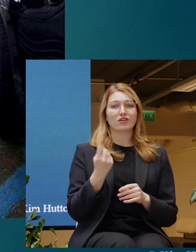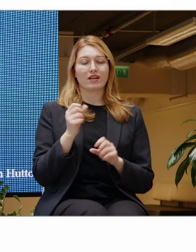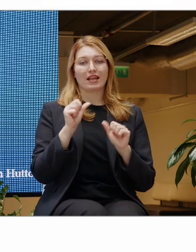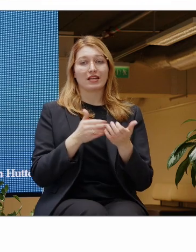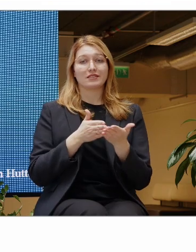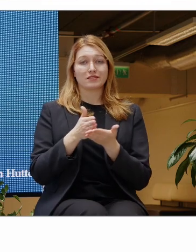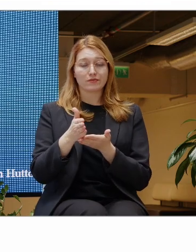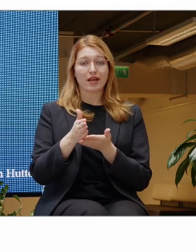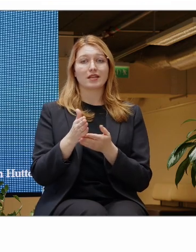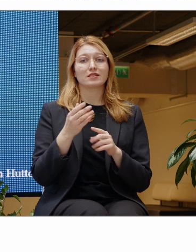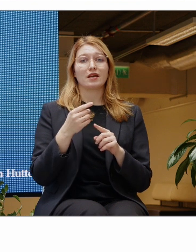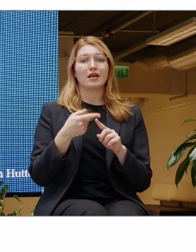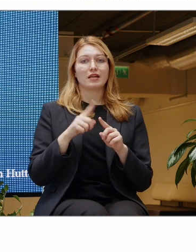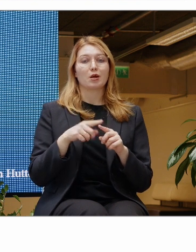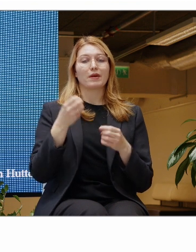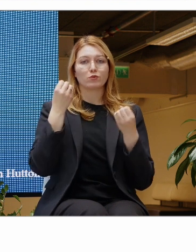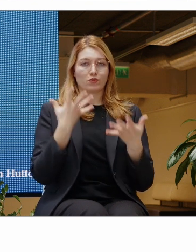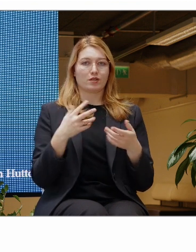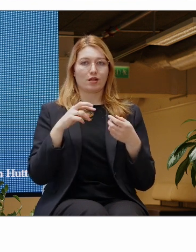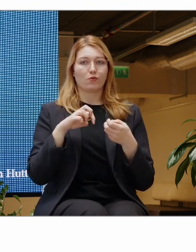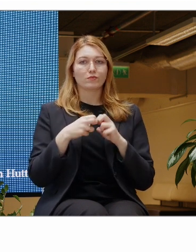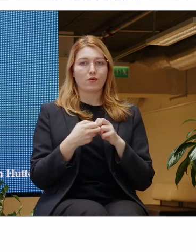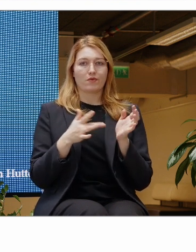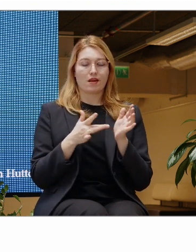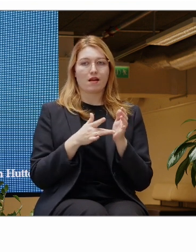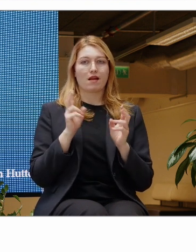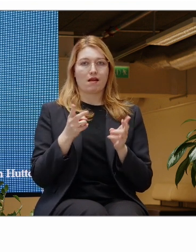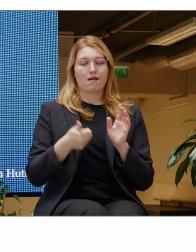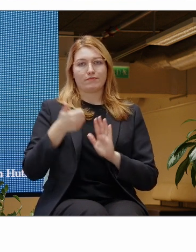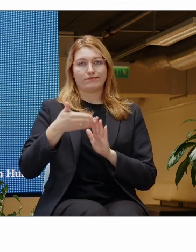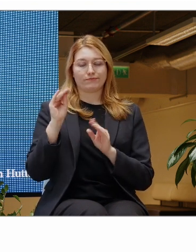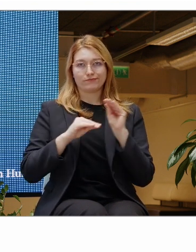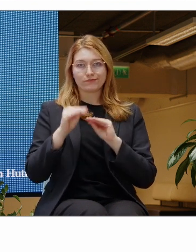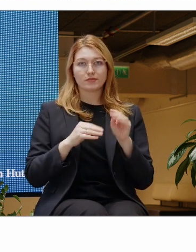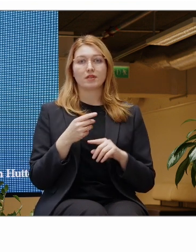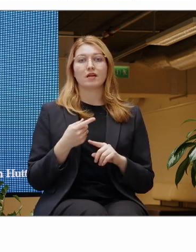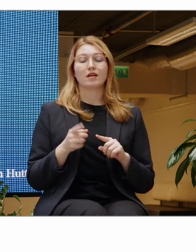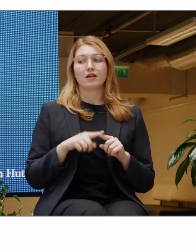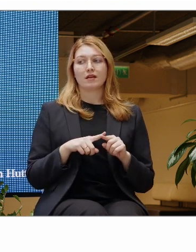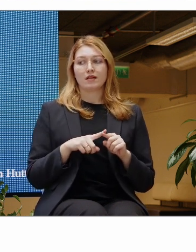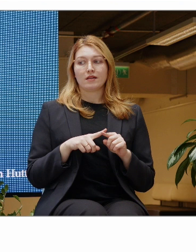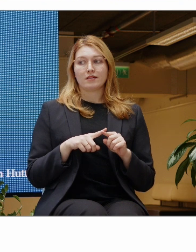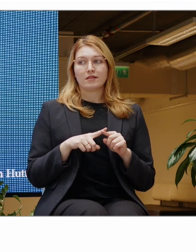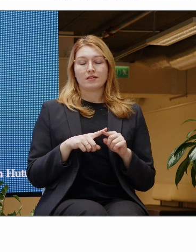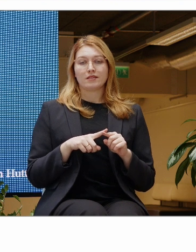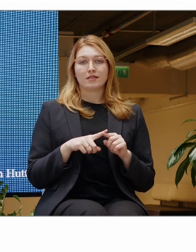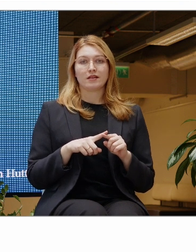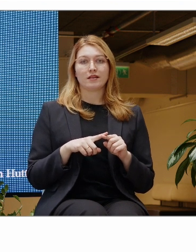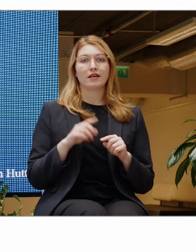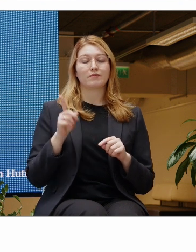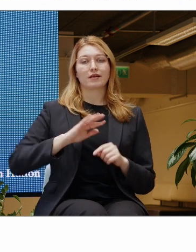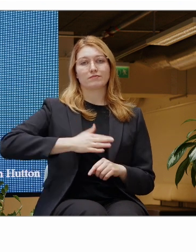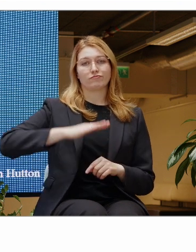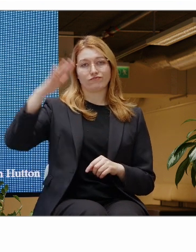It's the main thing. So whoever designed the one on the left, I think, was having a bad day with the exit at the bottom of a staircase